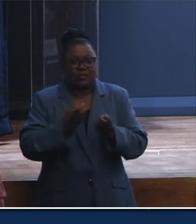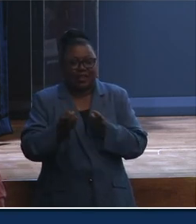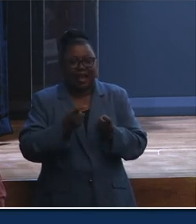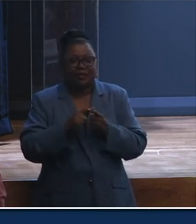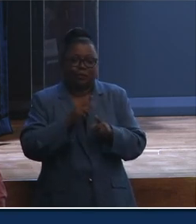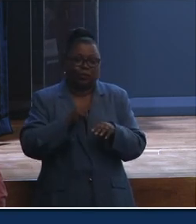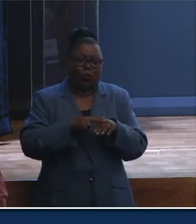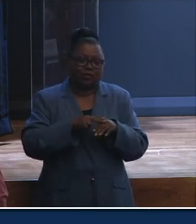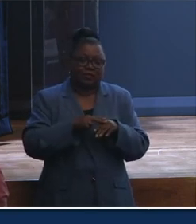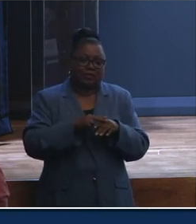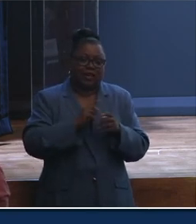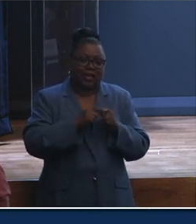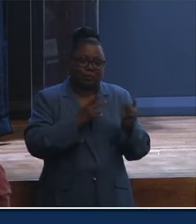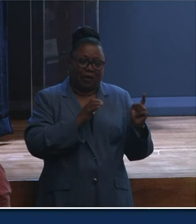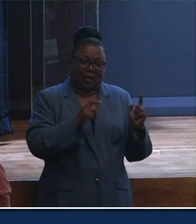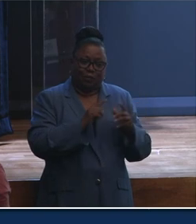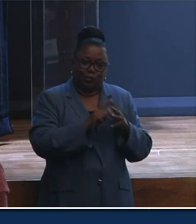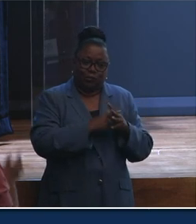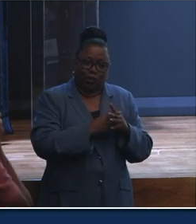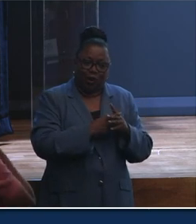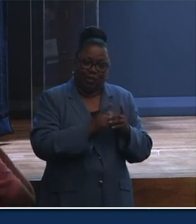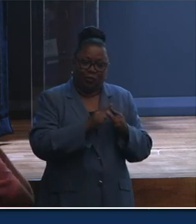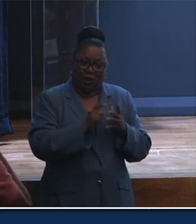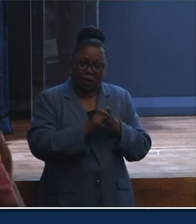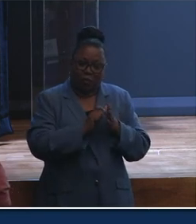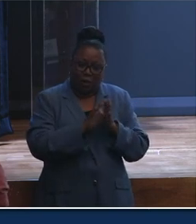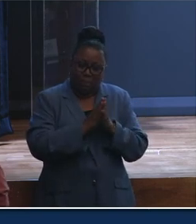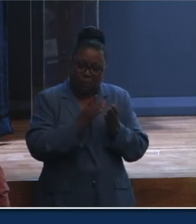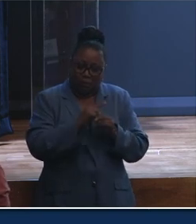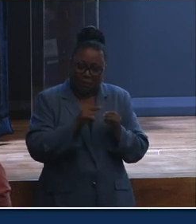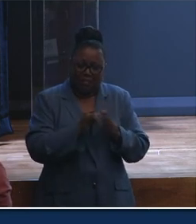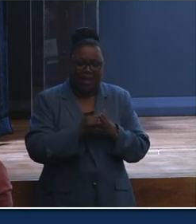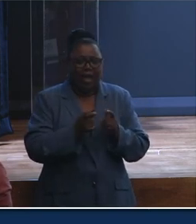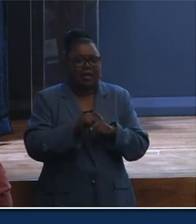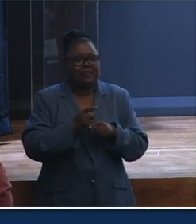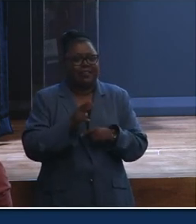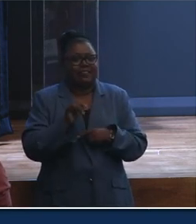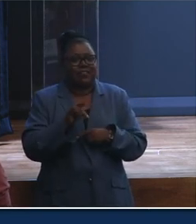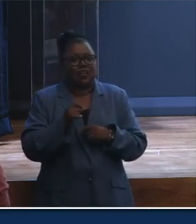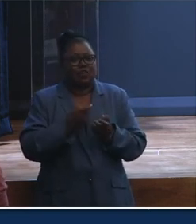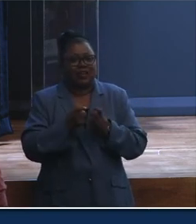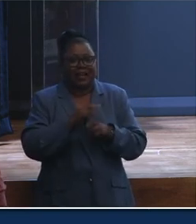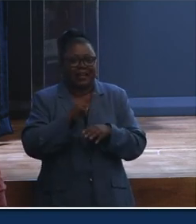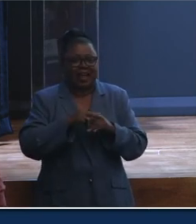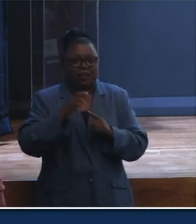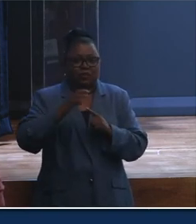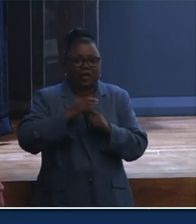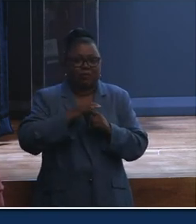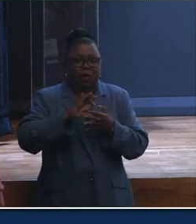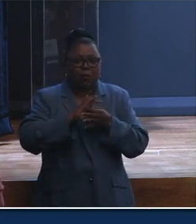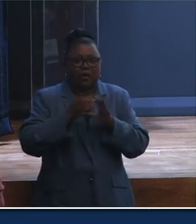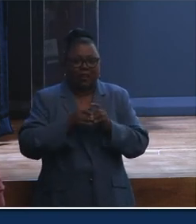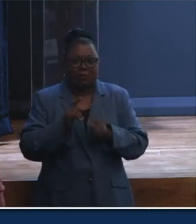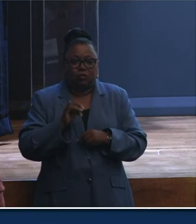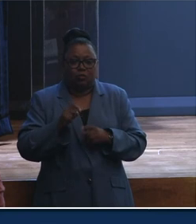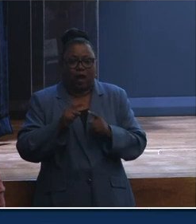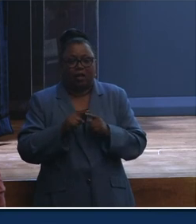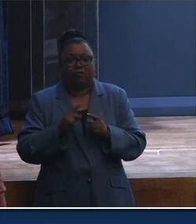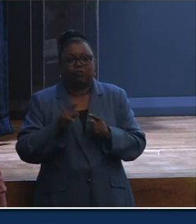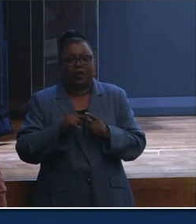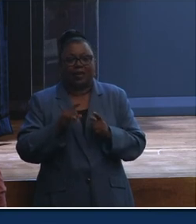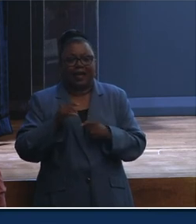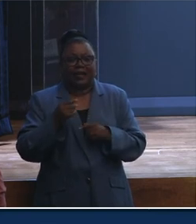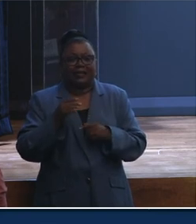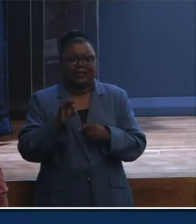which, of course, is a sport Kendall started out in, a sport I've written books about, covering the figure skating national championships were the Olympic trials for the Lillehammer Olympics